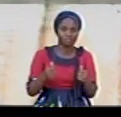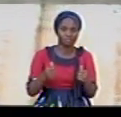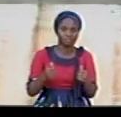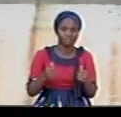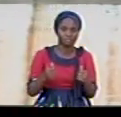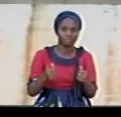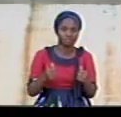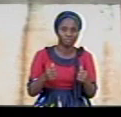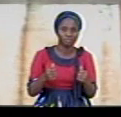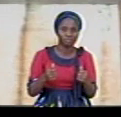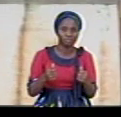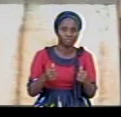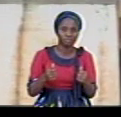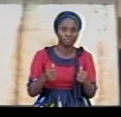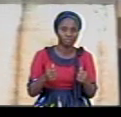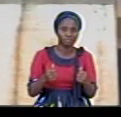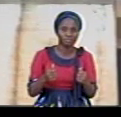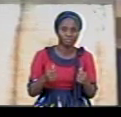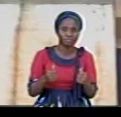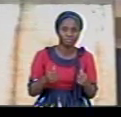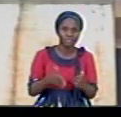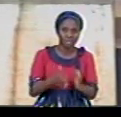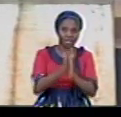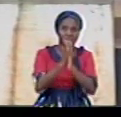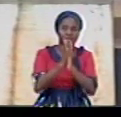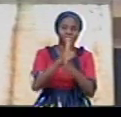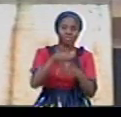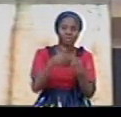Has all things waiting for you.